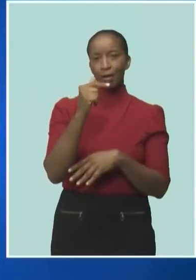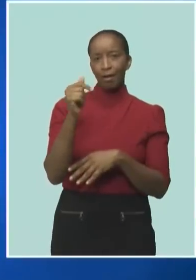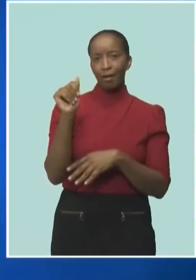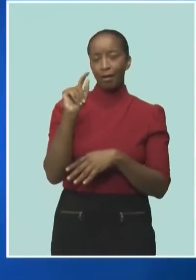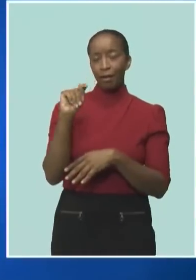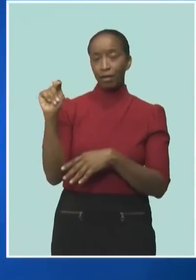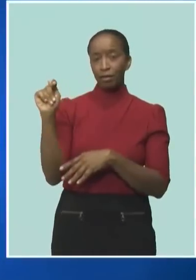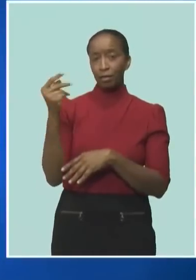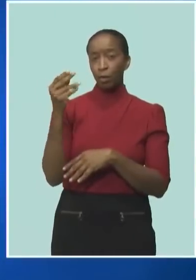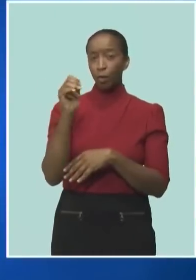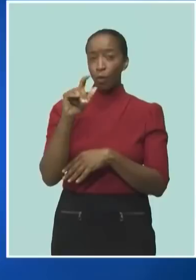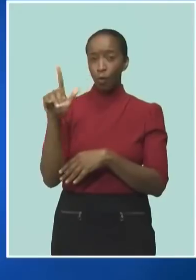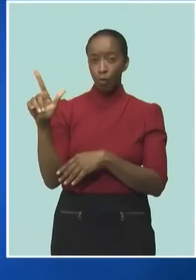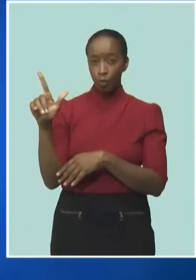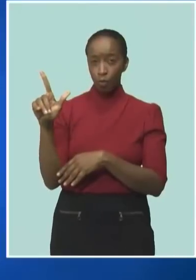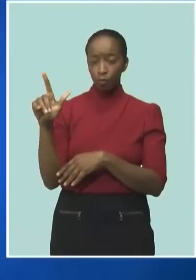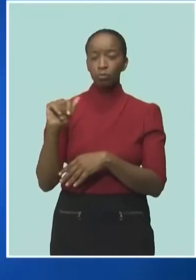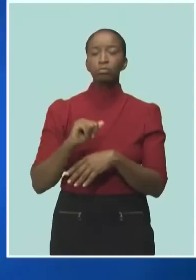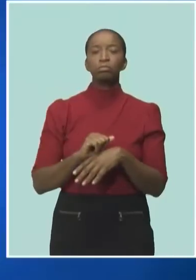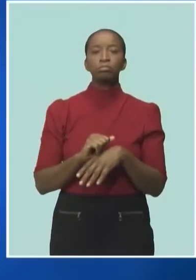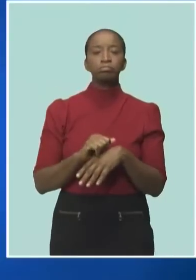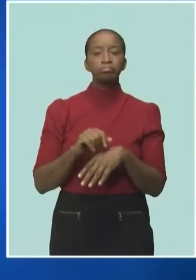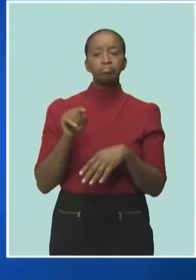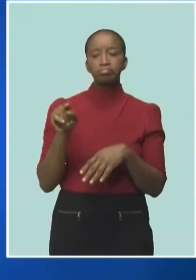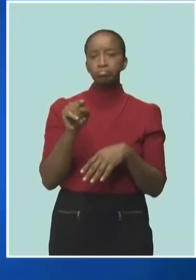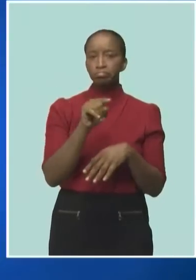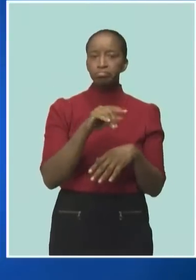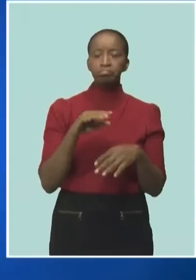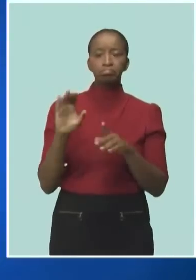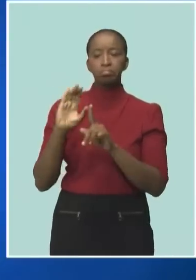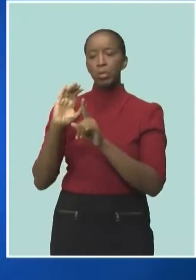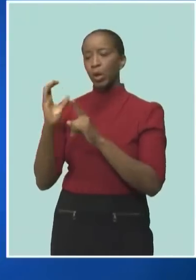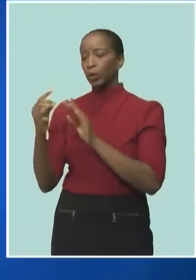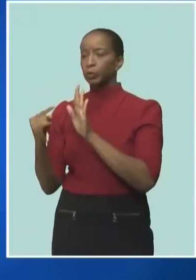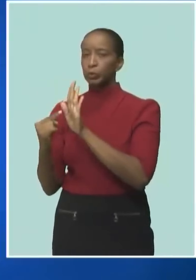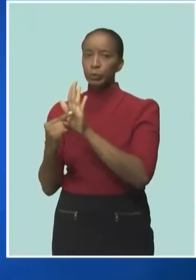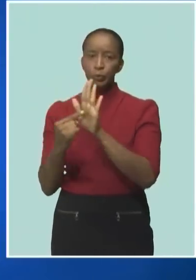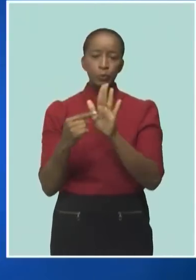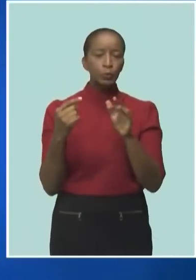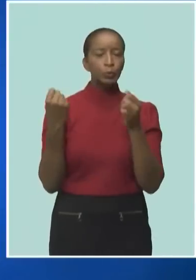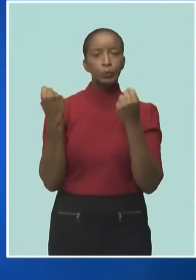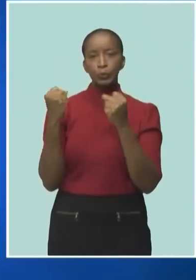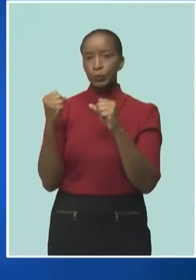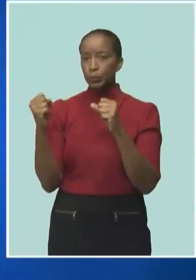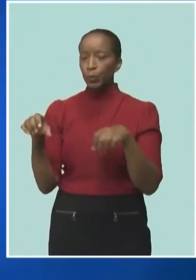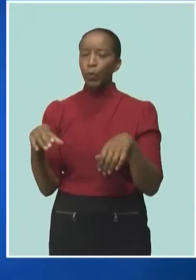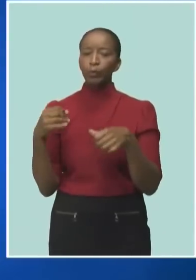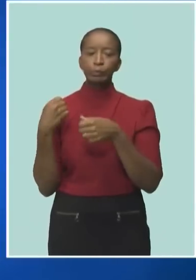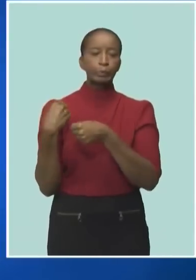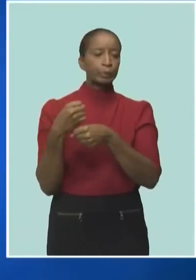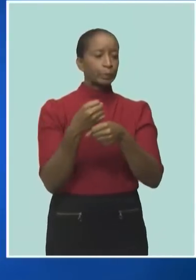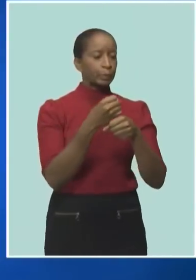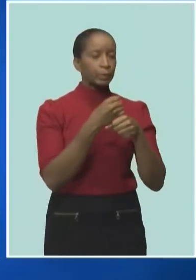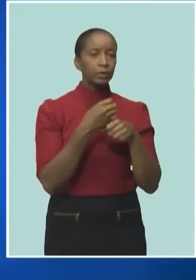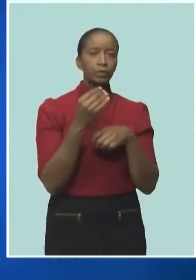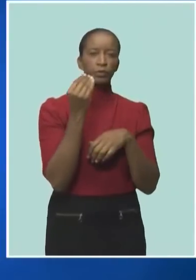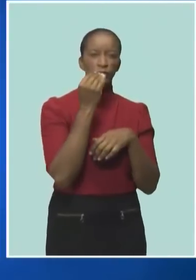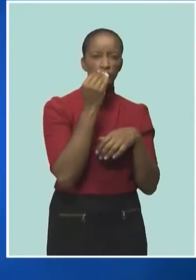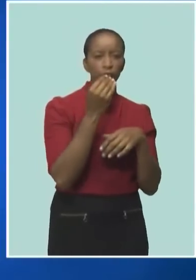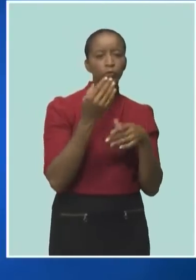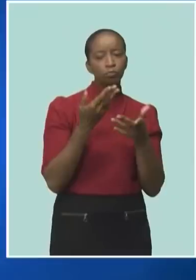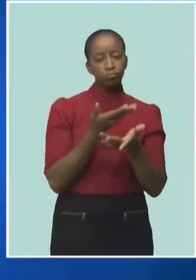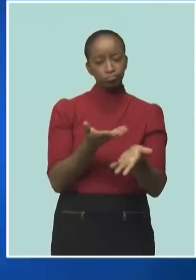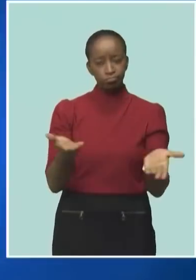events, including cultural presentations, sporting competitions, craft displays and food. The call has come from the